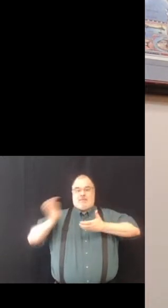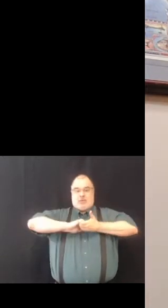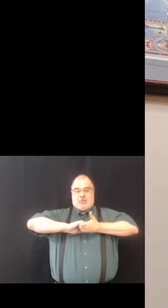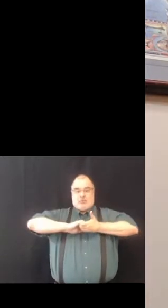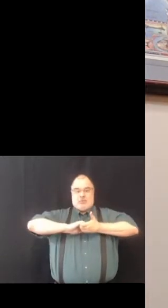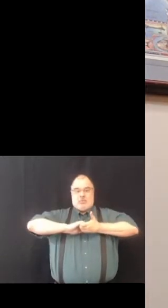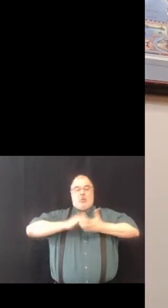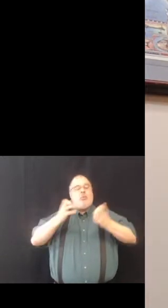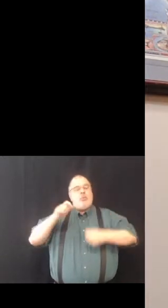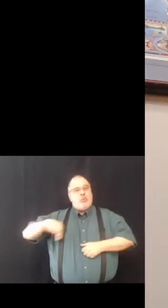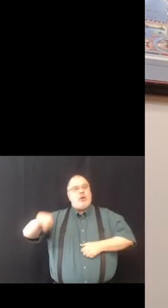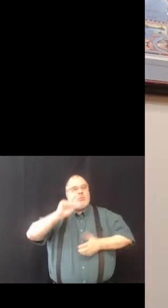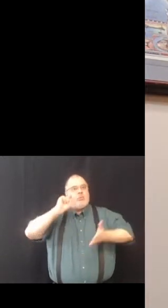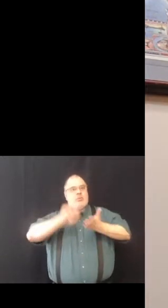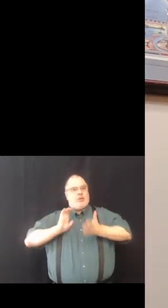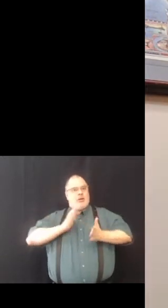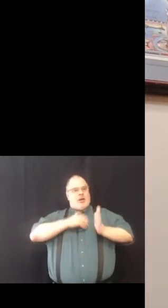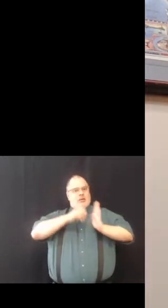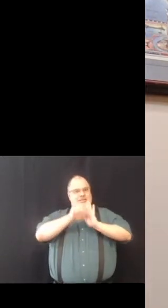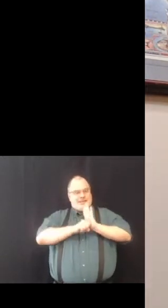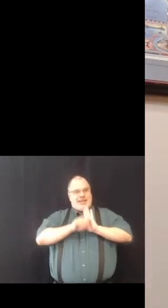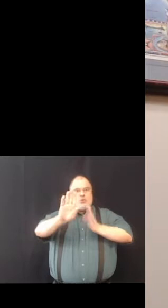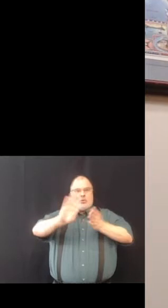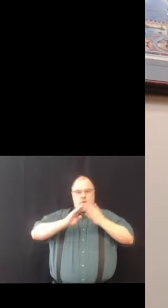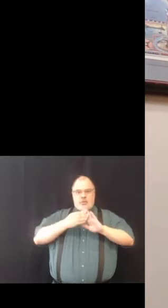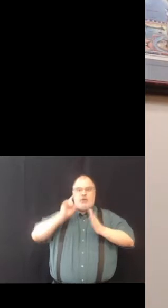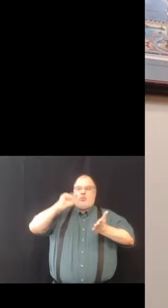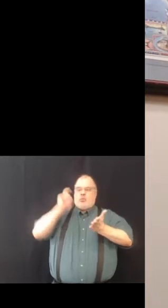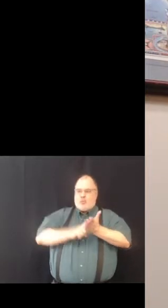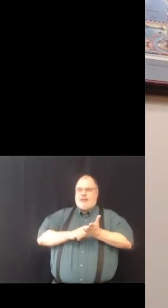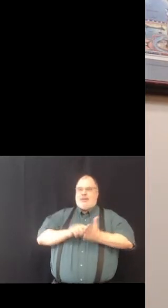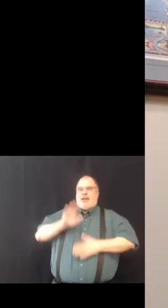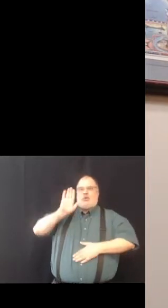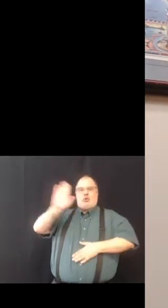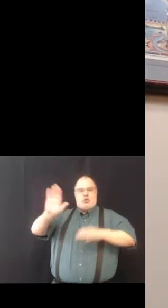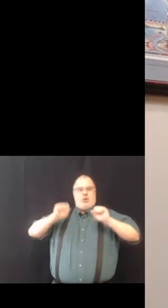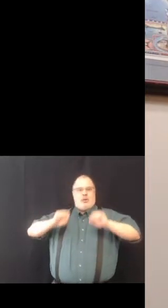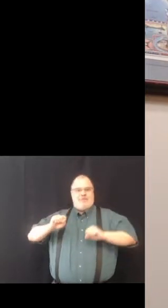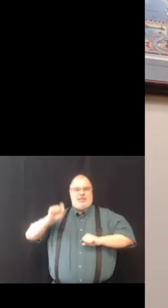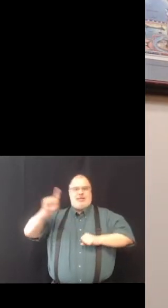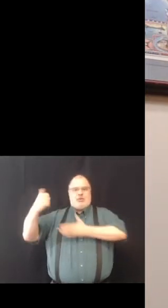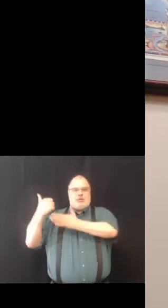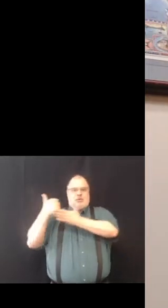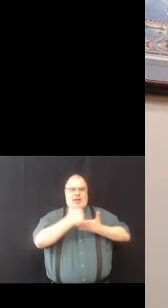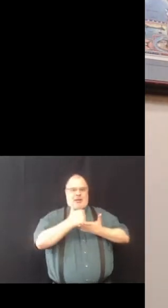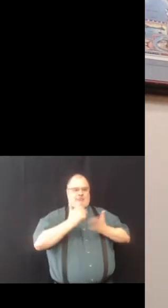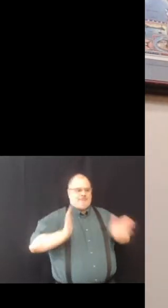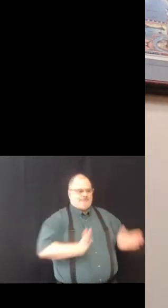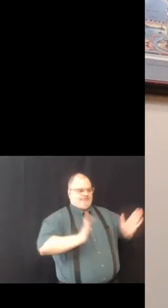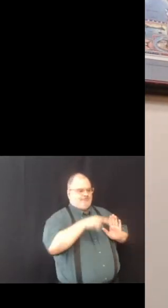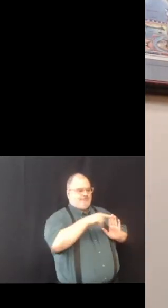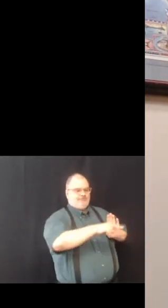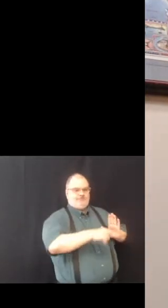recognized by our state and your community for your efforts to contribute to the overall quality of life of Floridians with unique abilities.